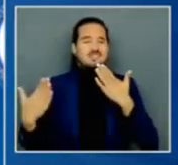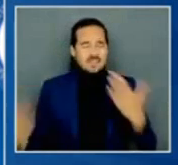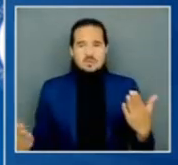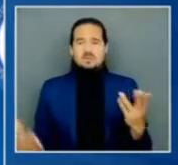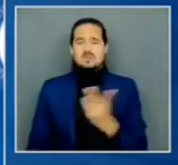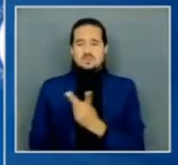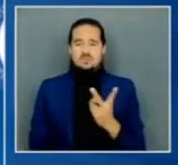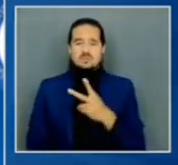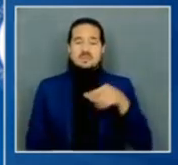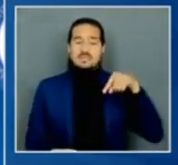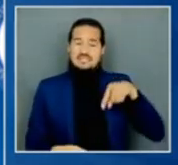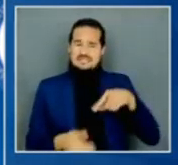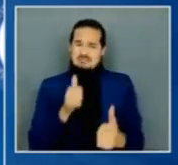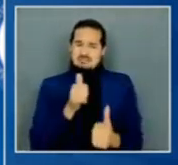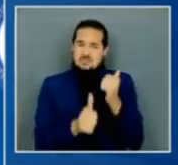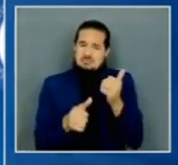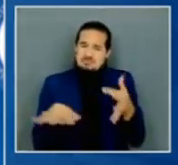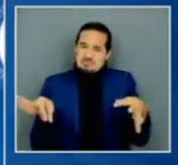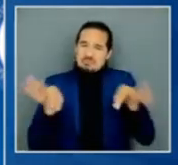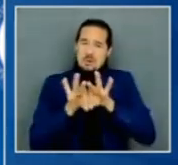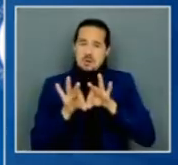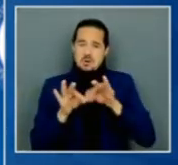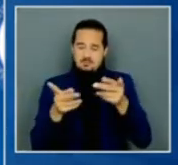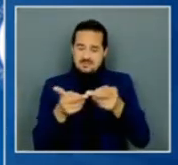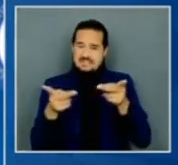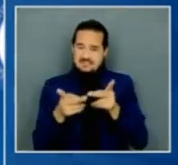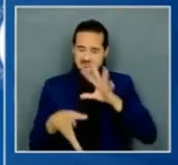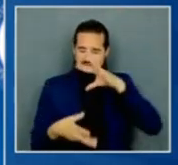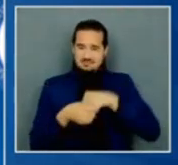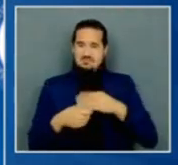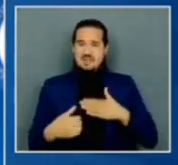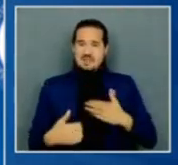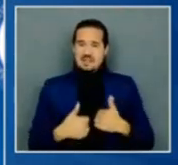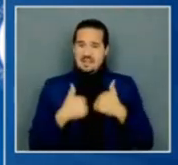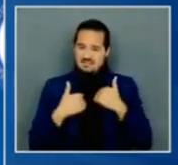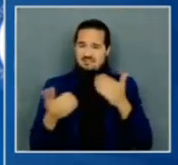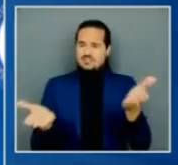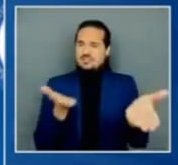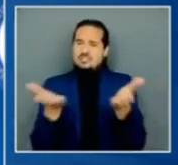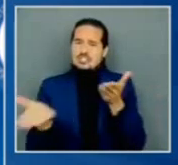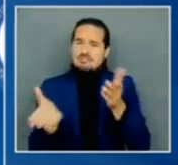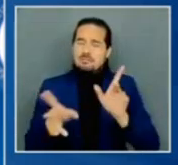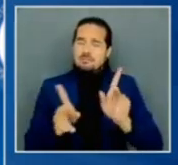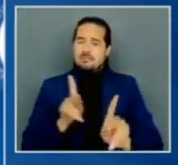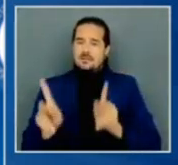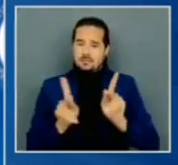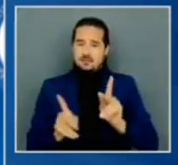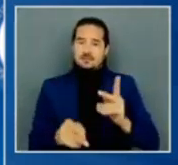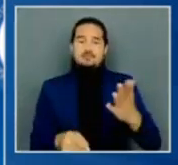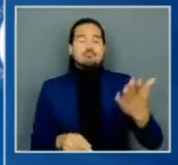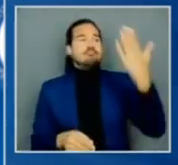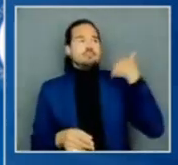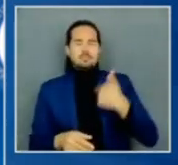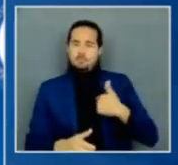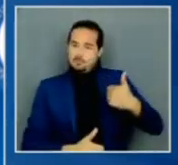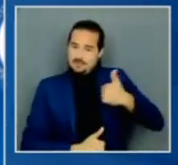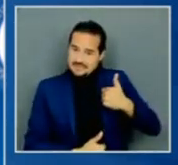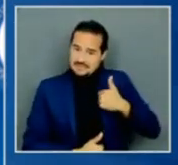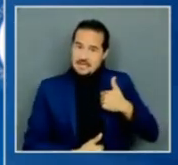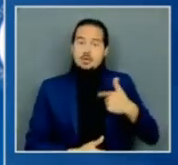in professional life than the chance to serve others. I felt that meaning every time I laced up my boots when I was in the